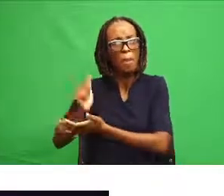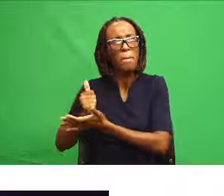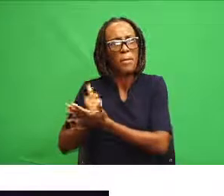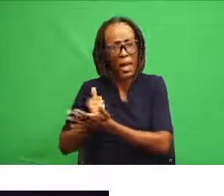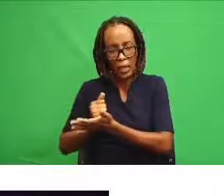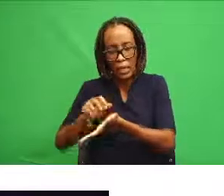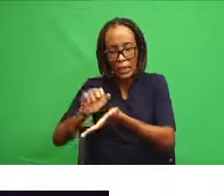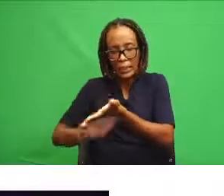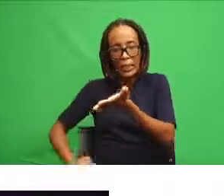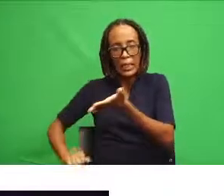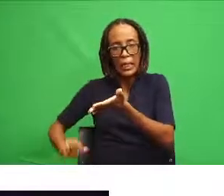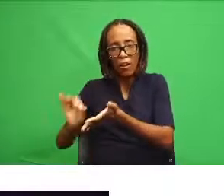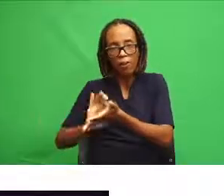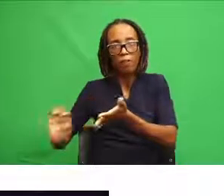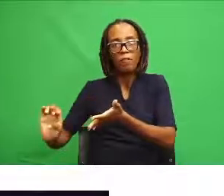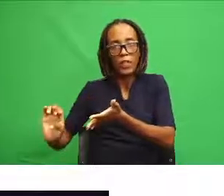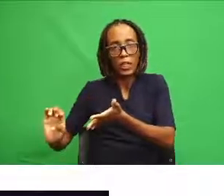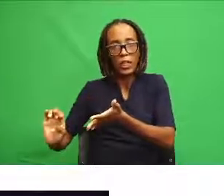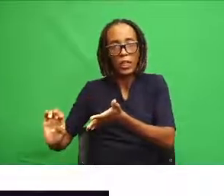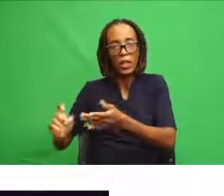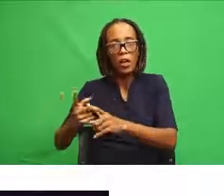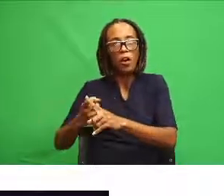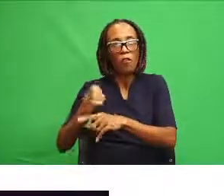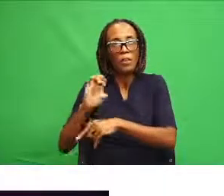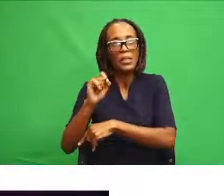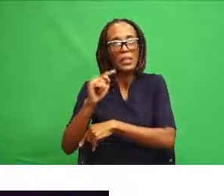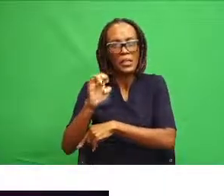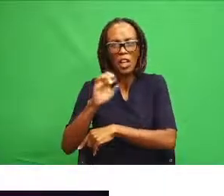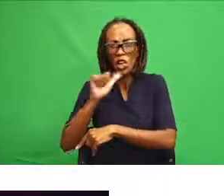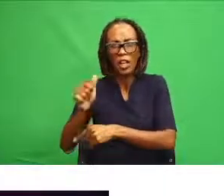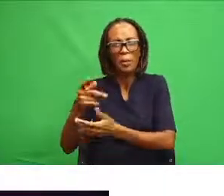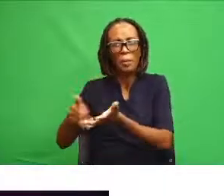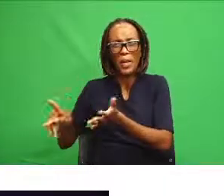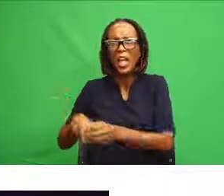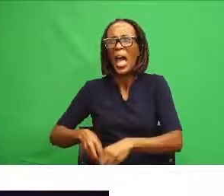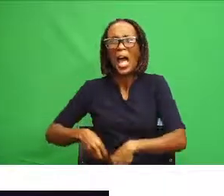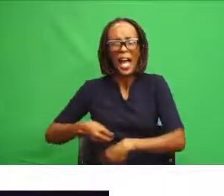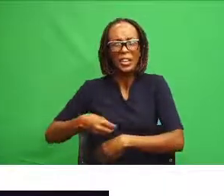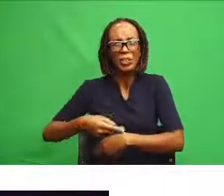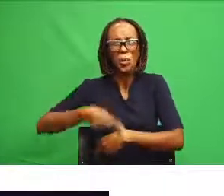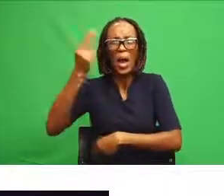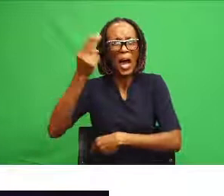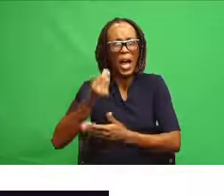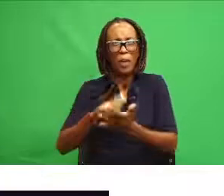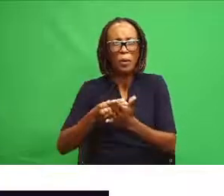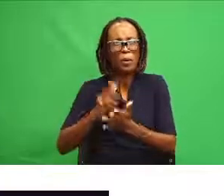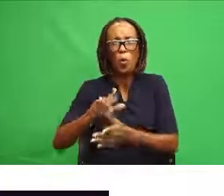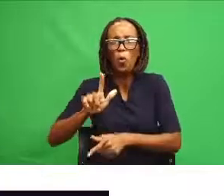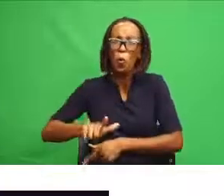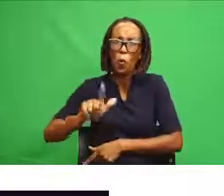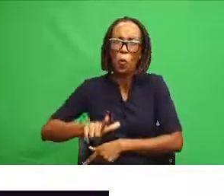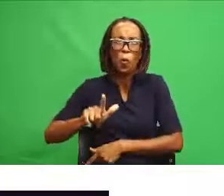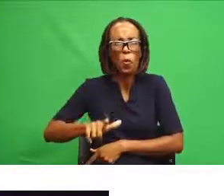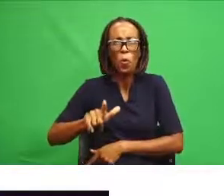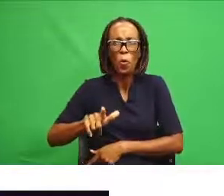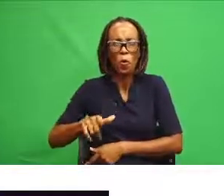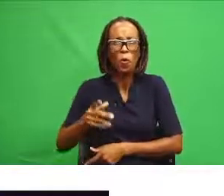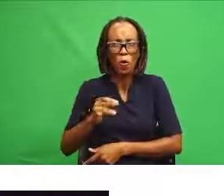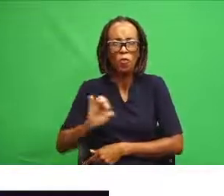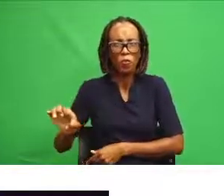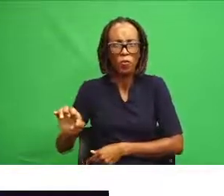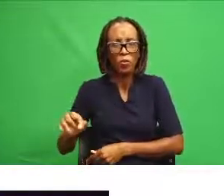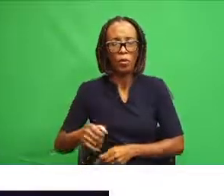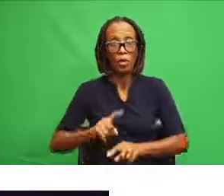fees out of the estate. And that those fees would not be exorbitant because those fees would be pretty much market.